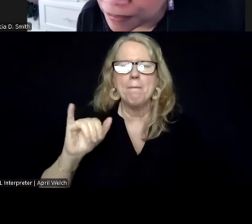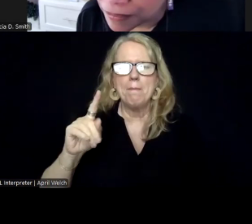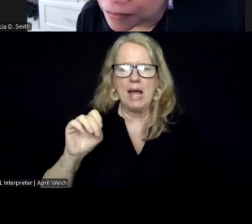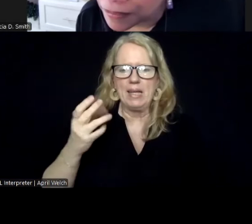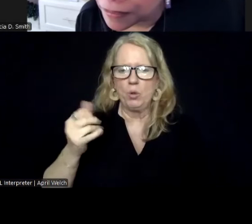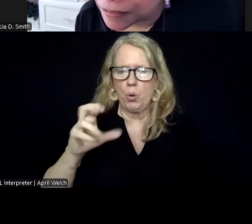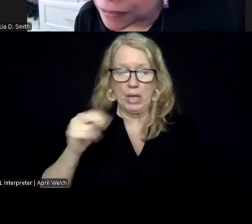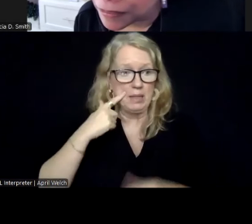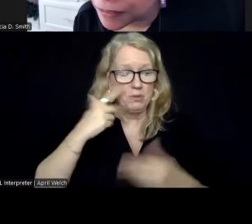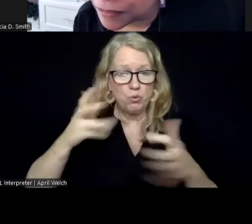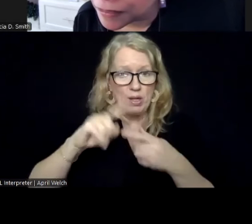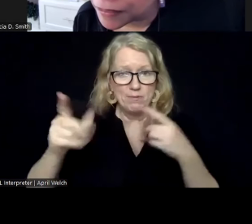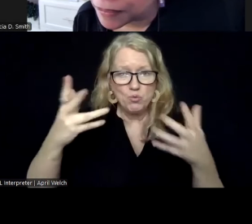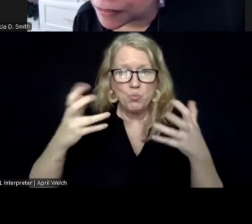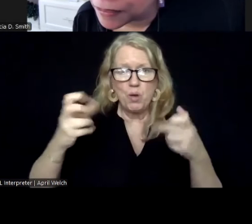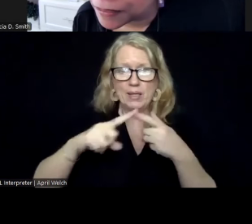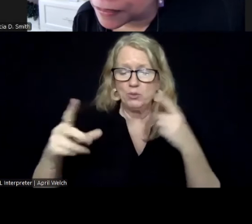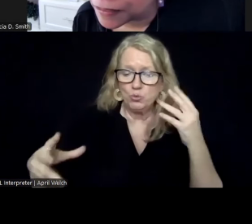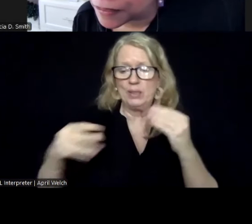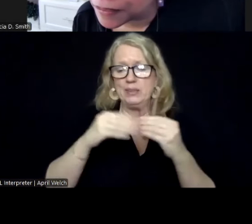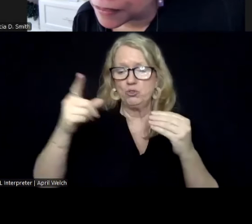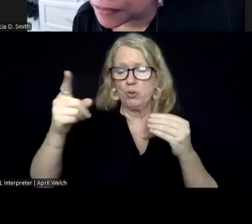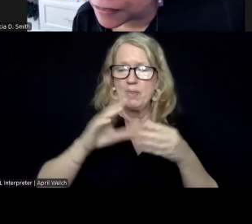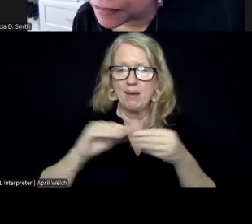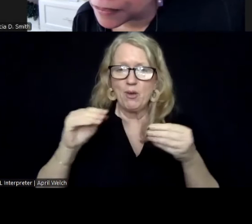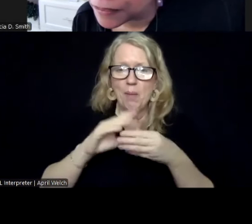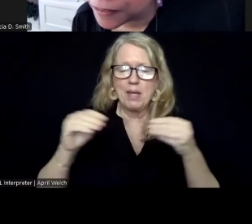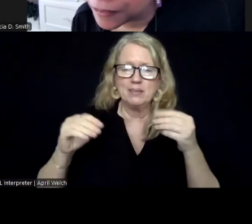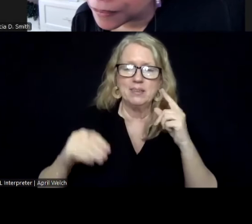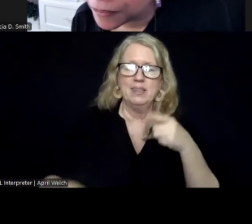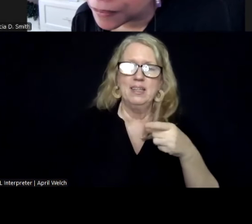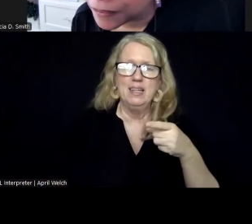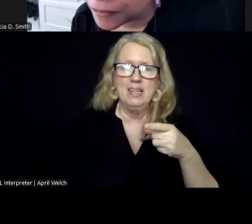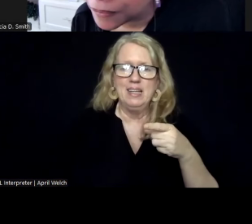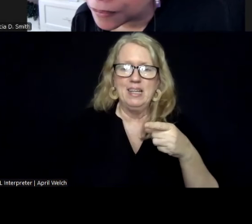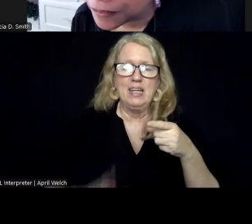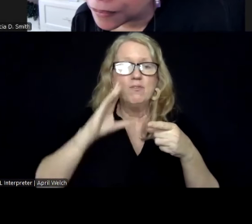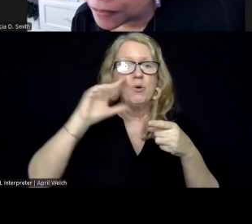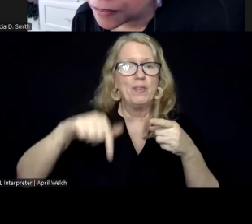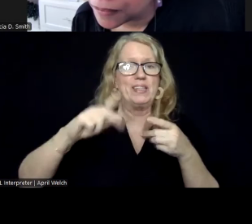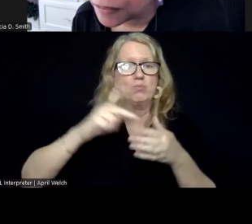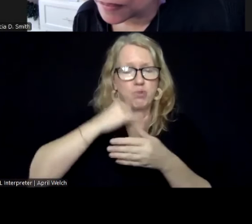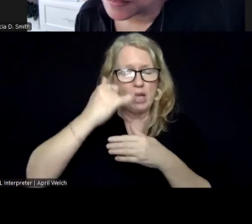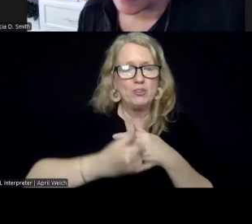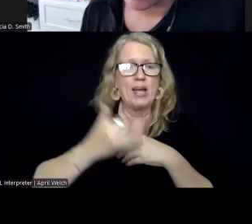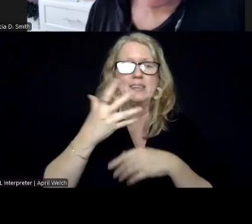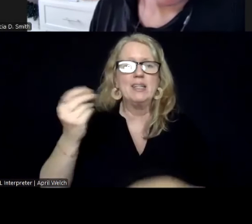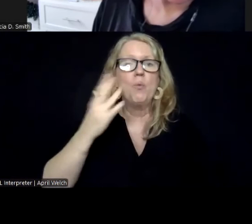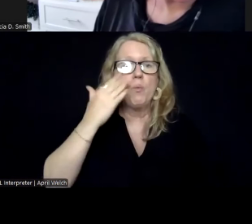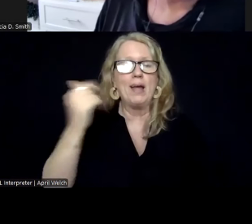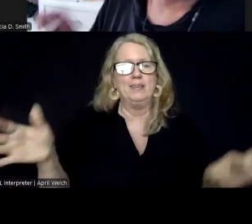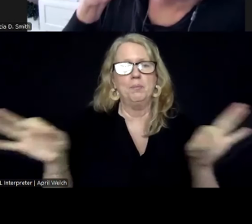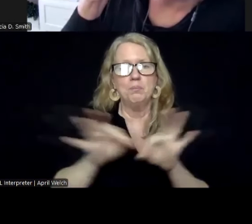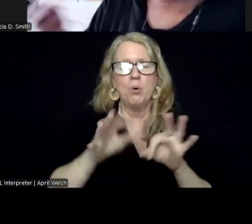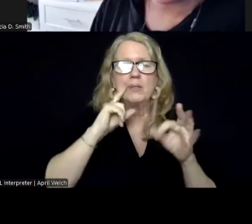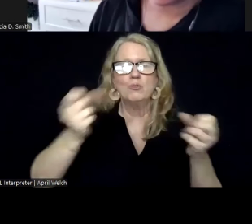Didn't know if you wanted to make an additional comment around this project and why it's important to bring so many